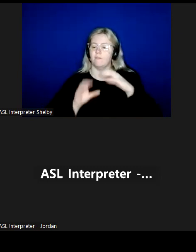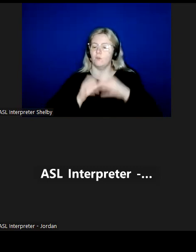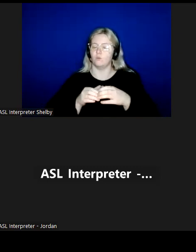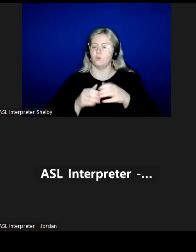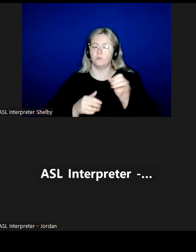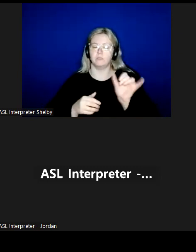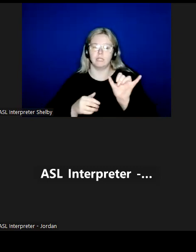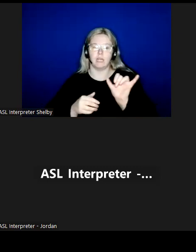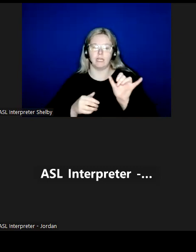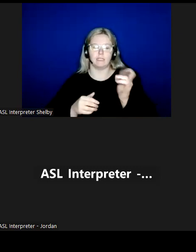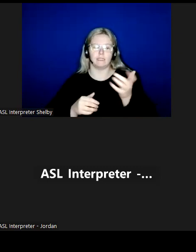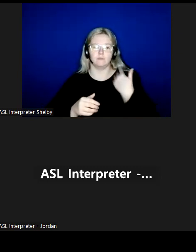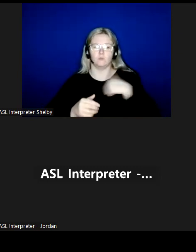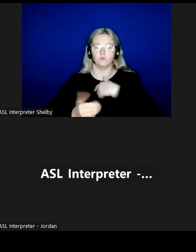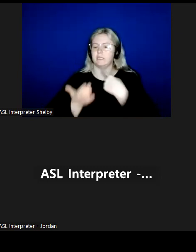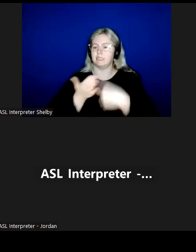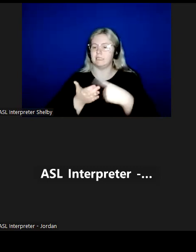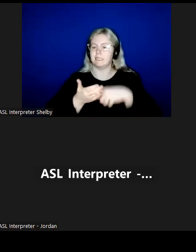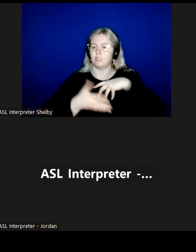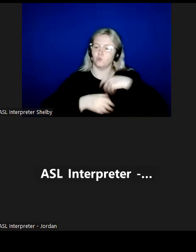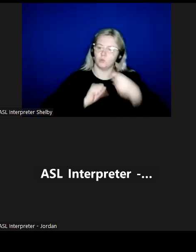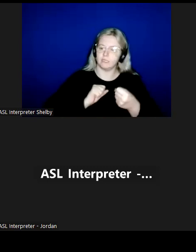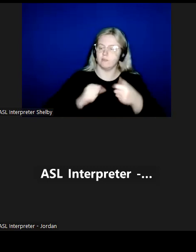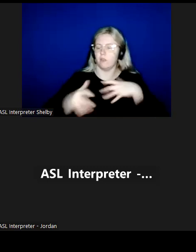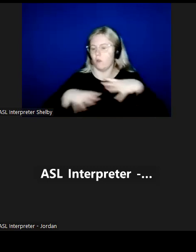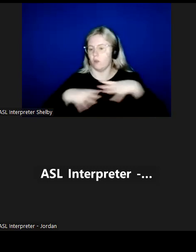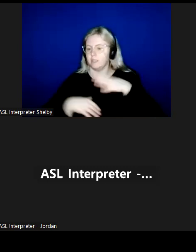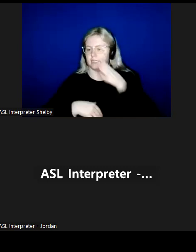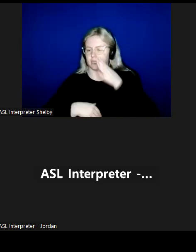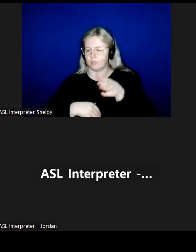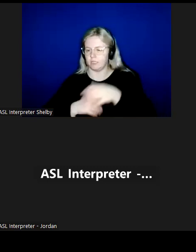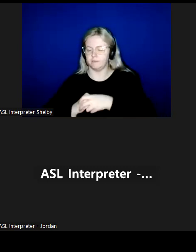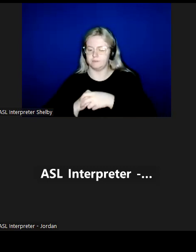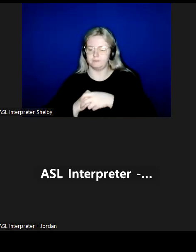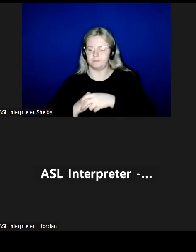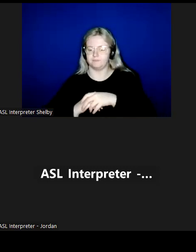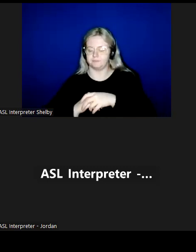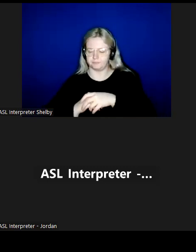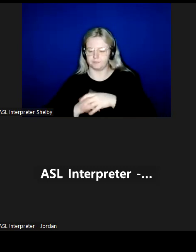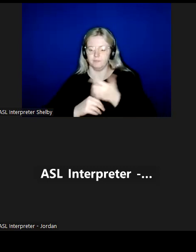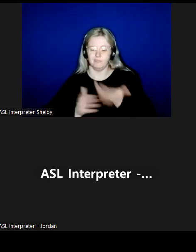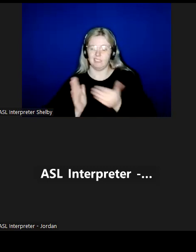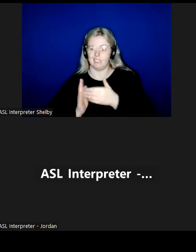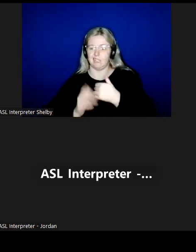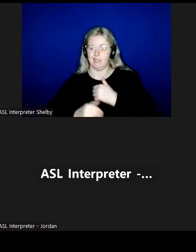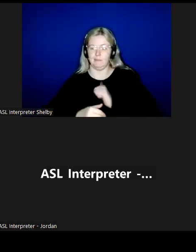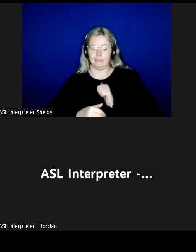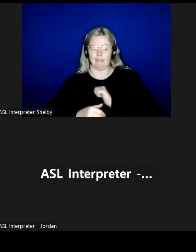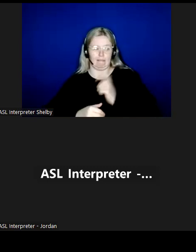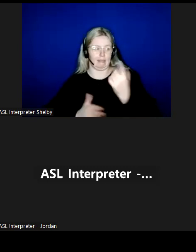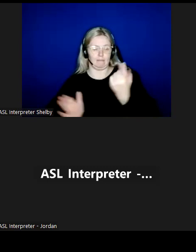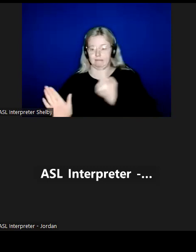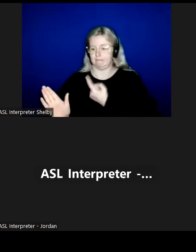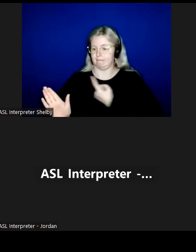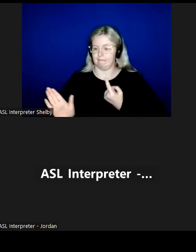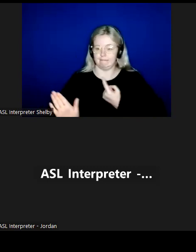one where we will talk about grief and the holidays. Again, because I'm kind of a standalone one-man band for grief and bereavement in